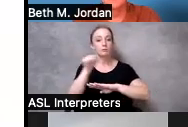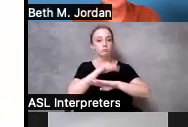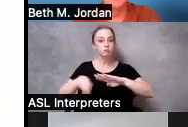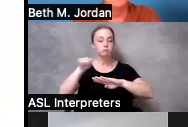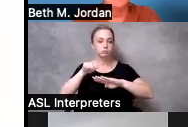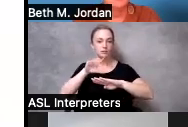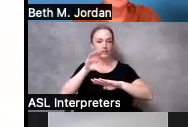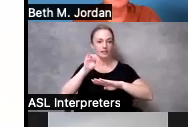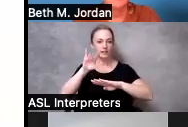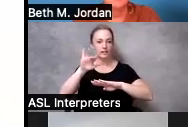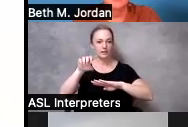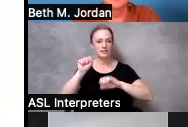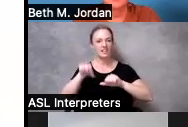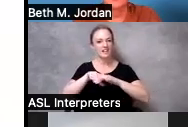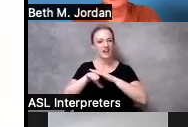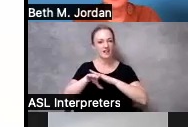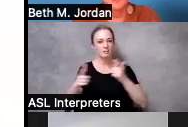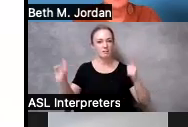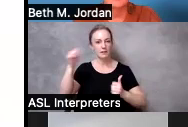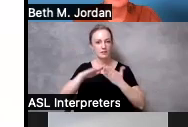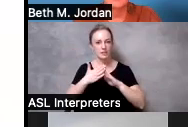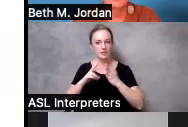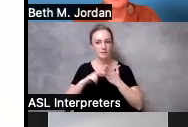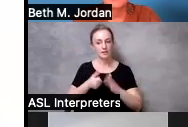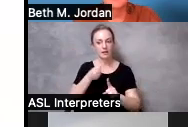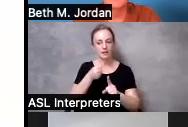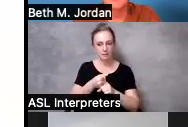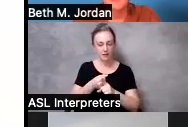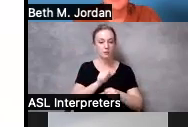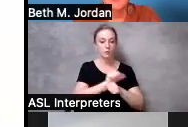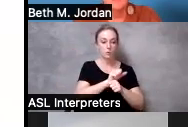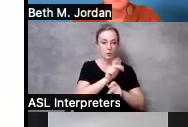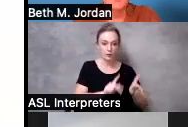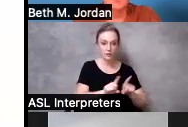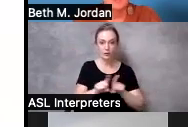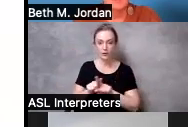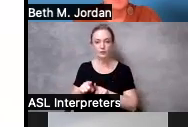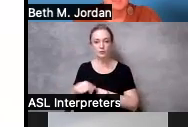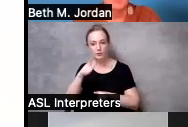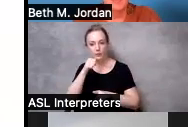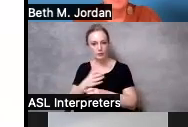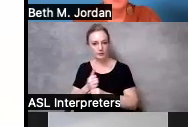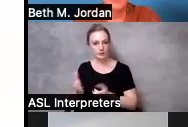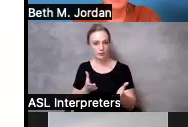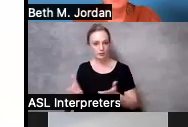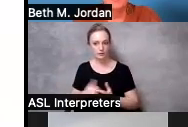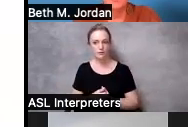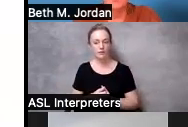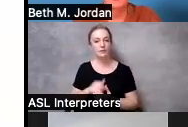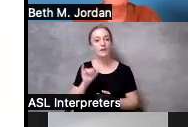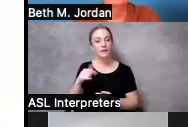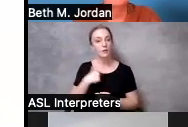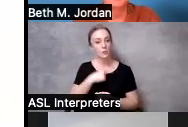areas in the contiguous states, thus impacting both workers and service recipients. These factors, we believe, impact the behavioral health